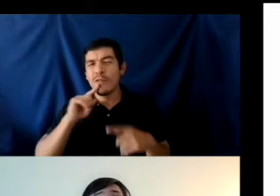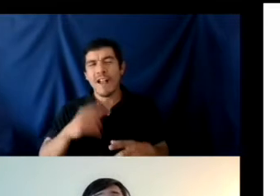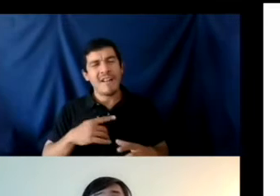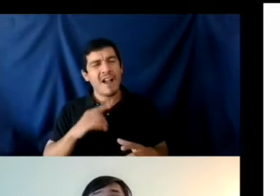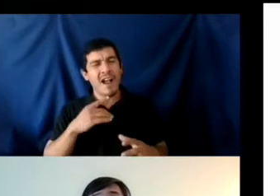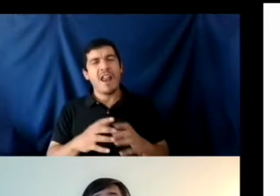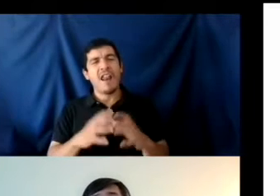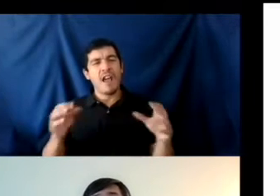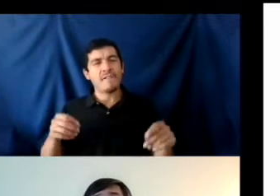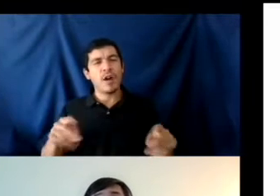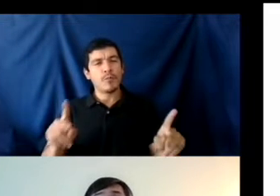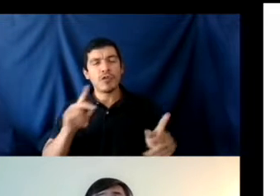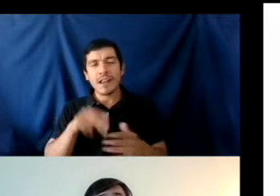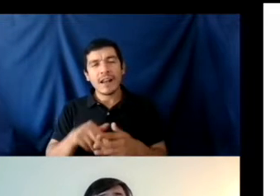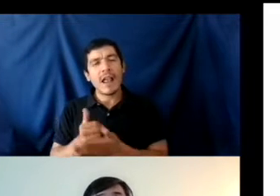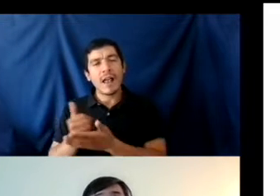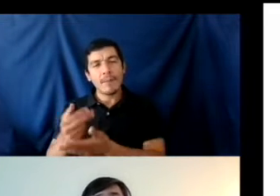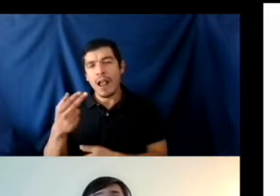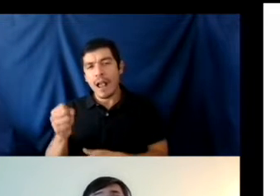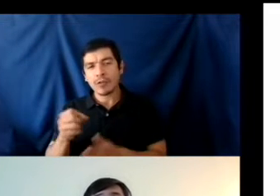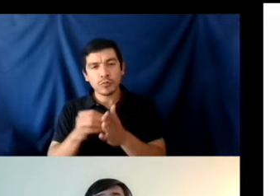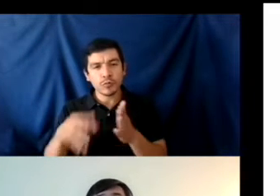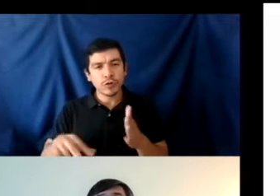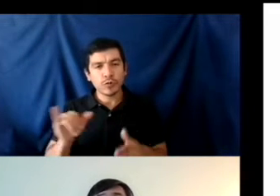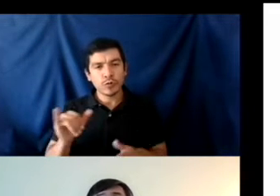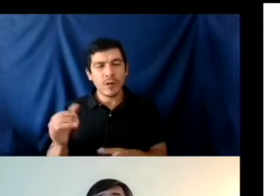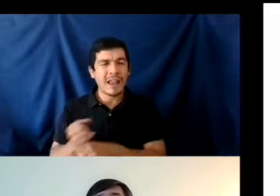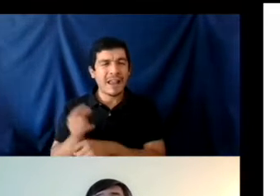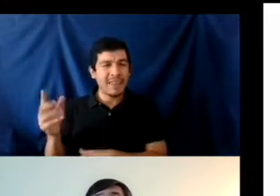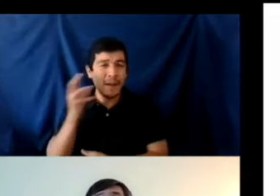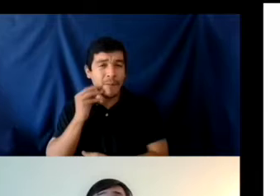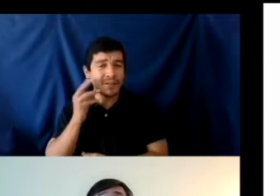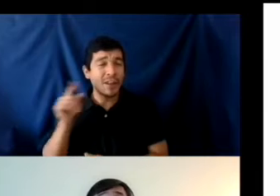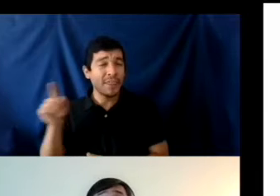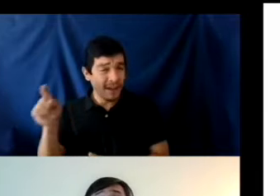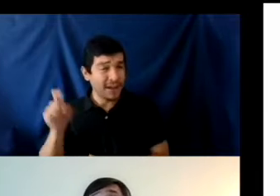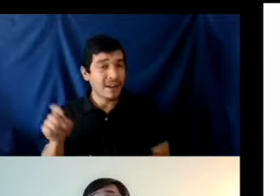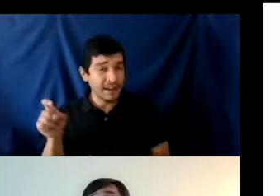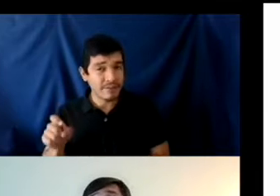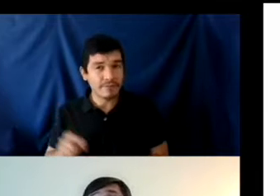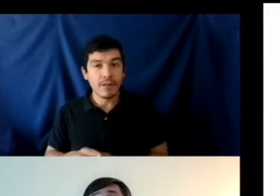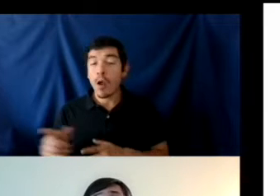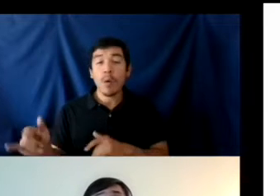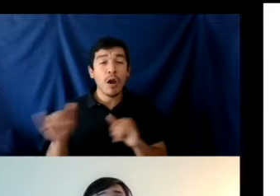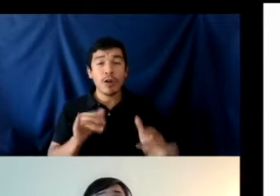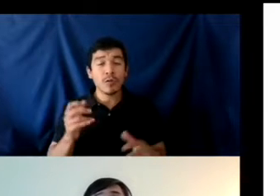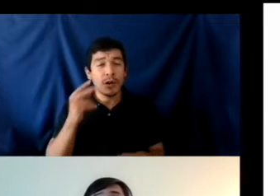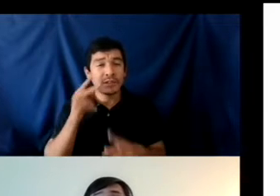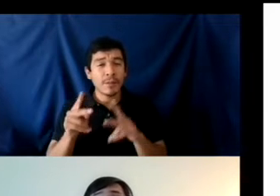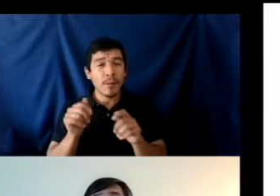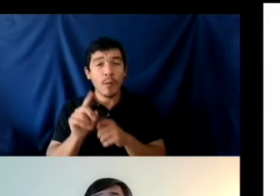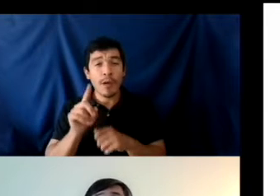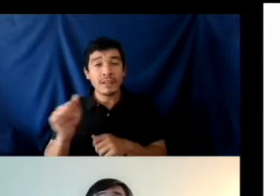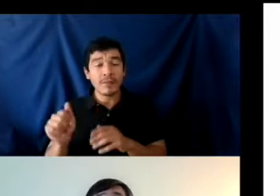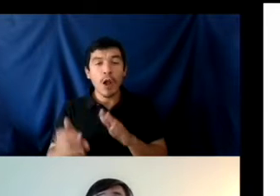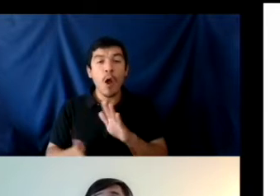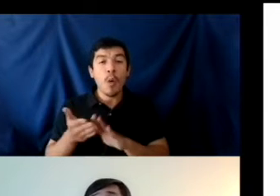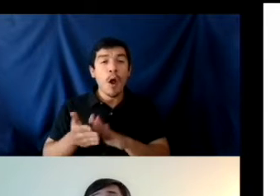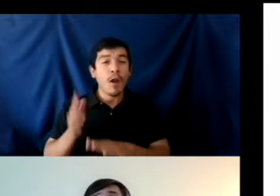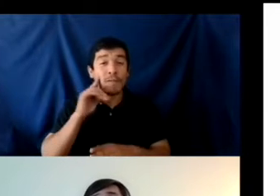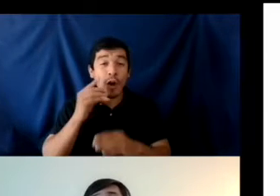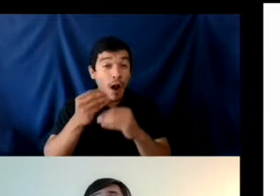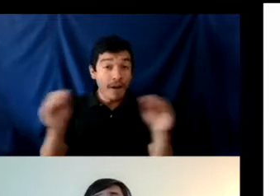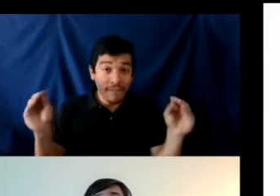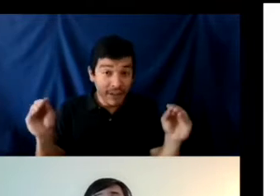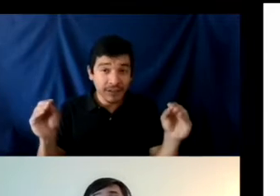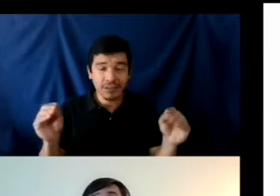helping high school students as well and getting them the experience that they need. We also want to see people with disabilities run for office. So we want to be